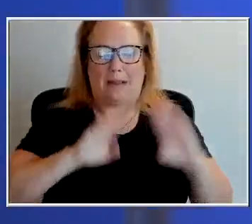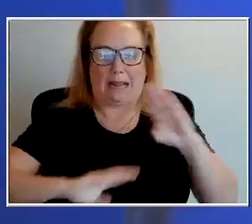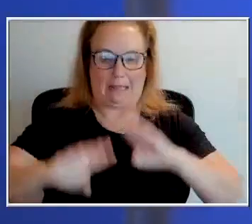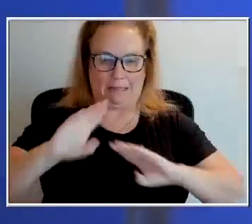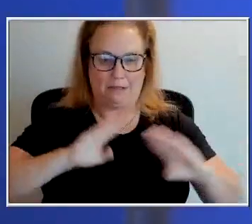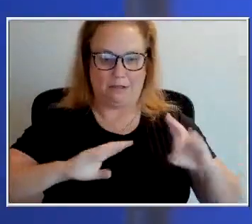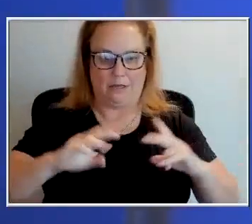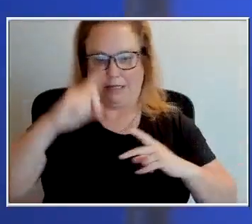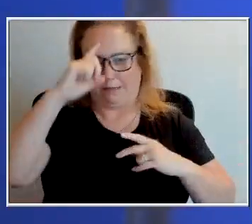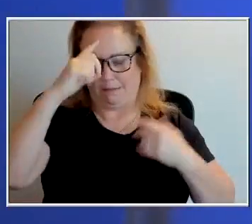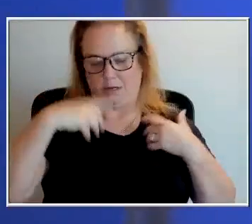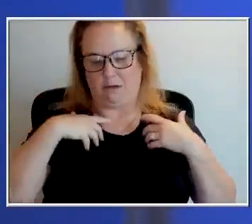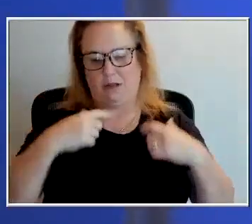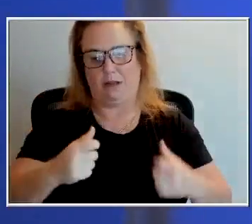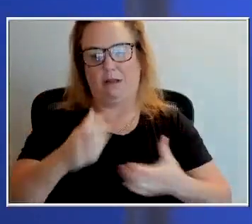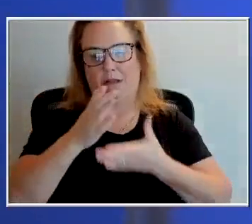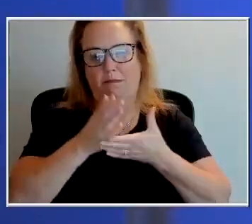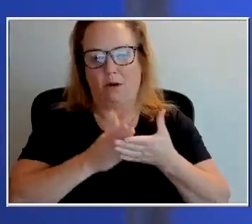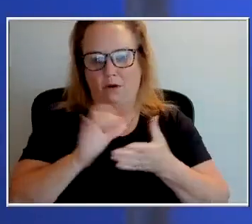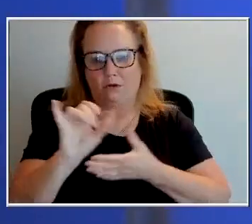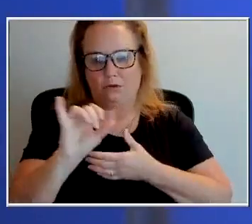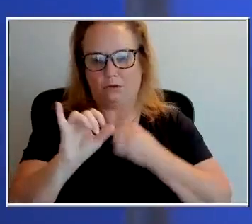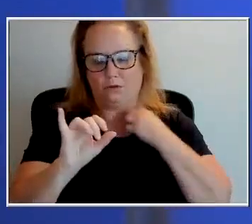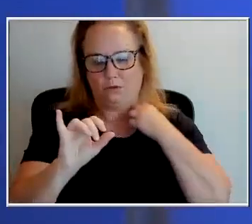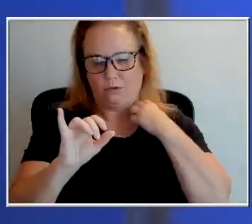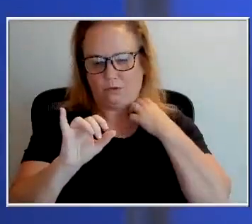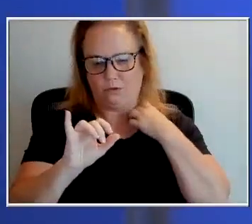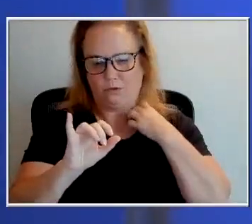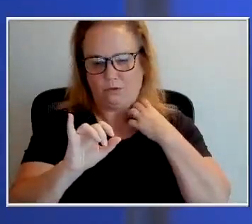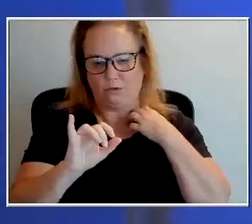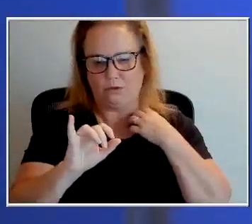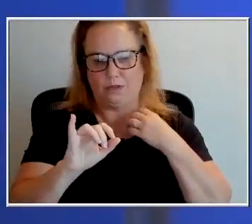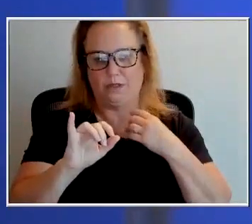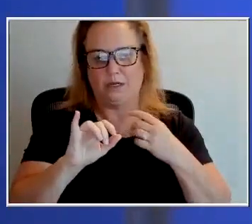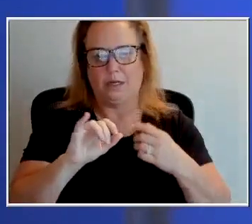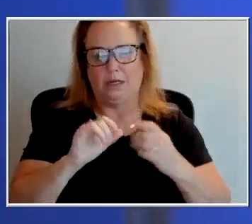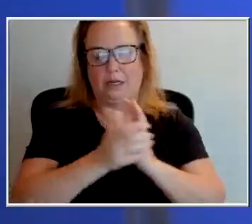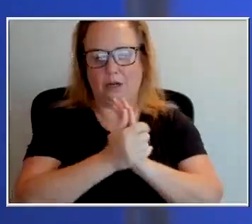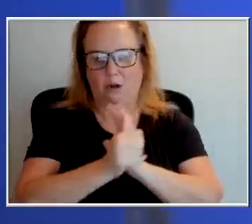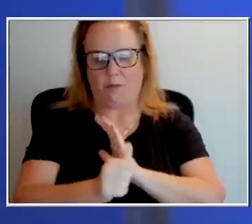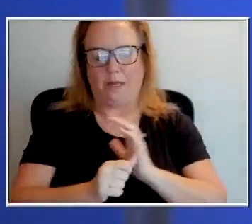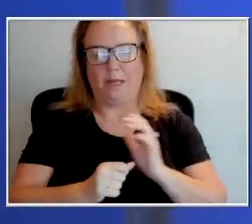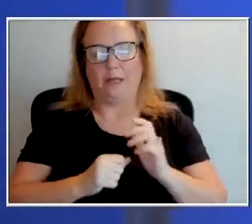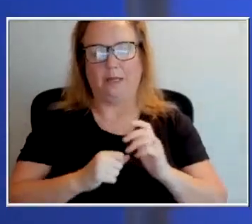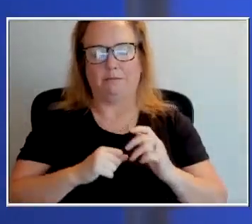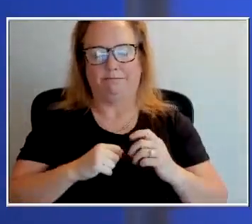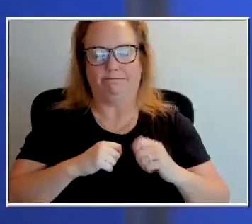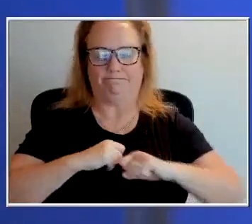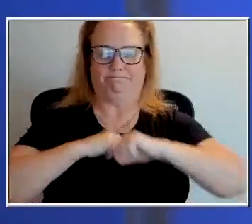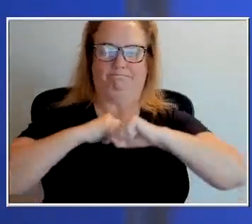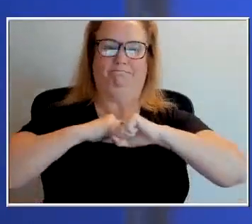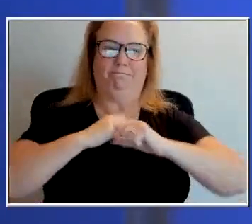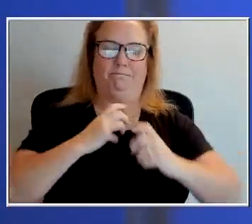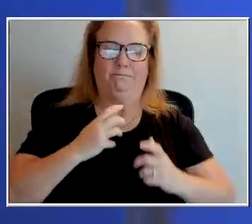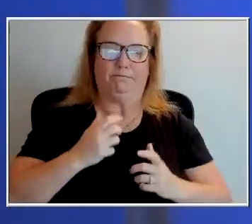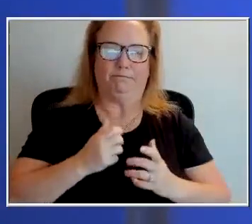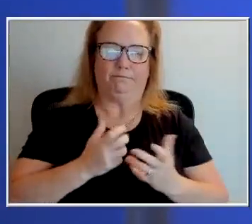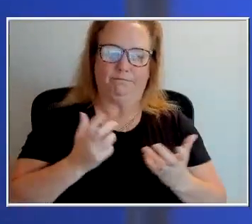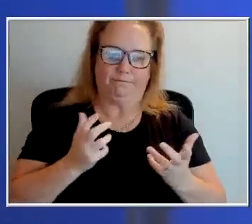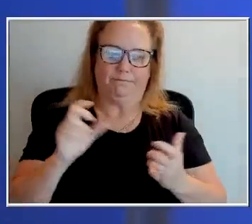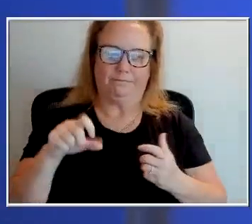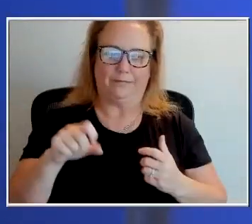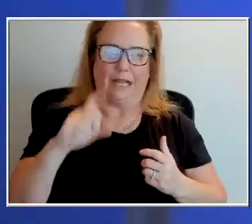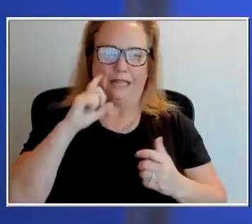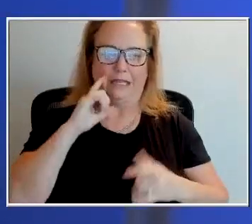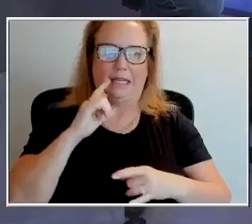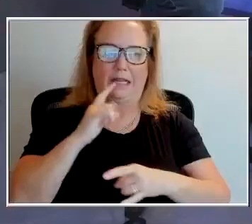mental health aspects and coping and resilience. And so, yeah, I do think that